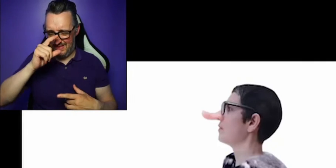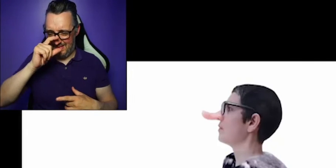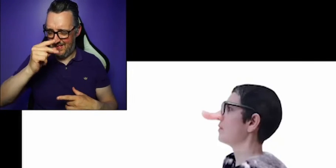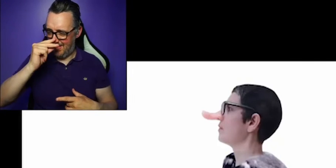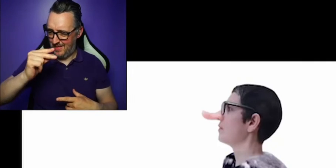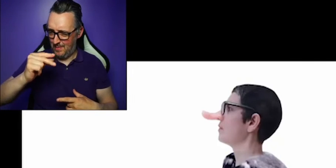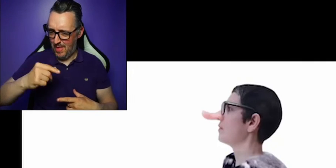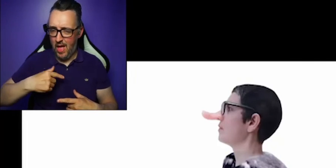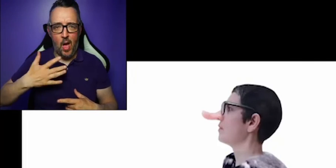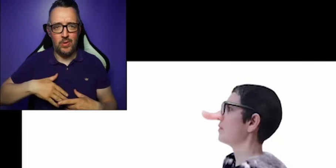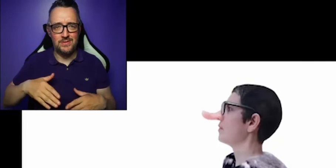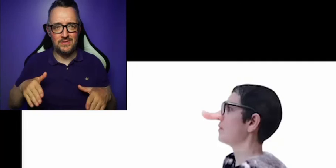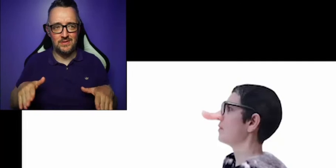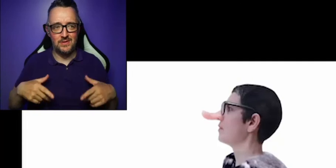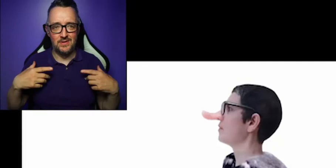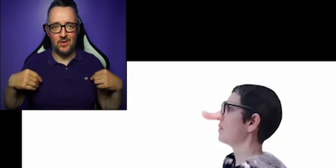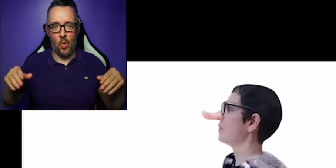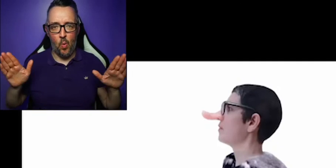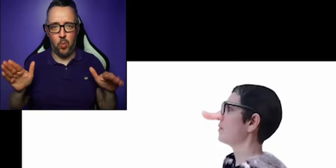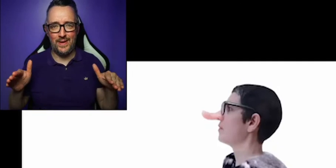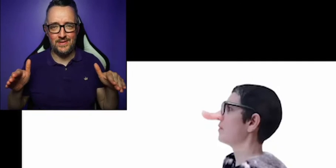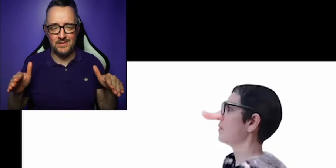and this sort of bird